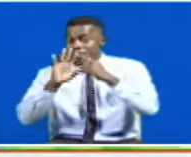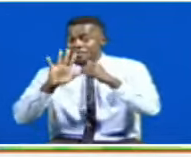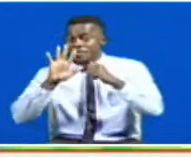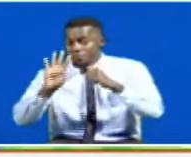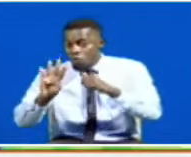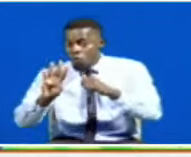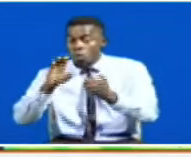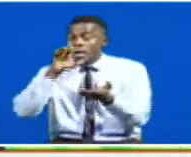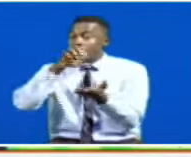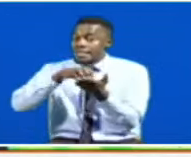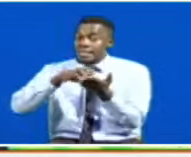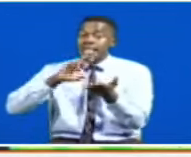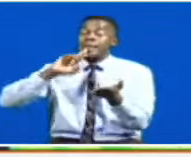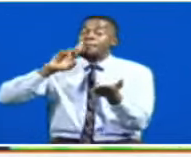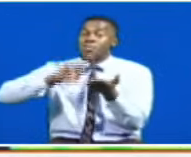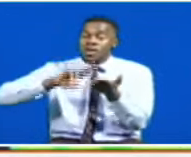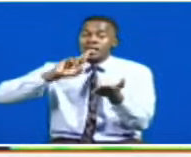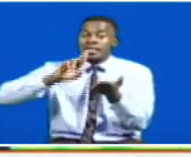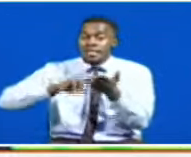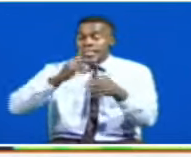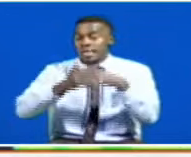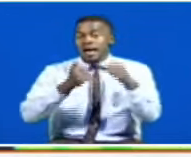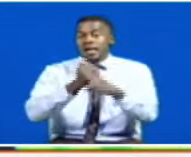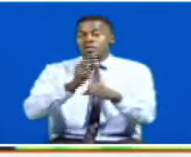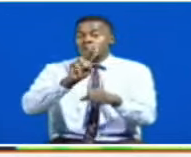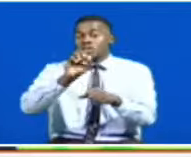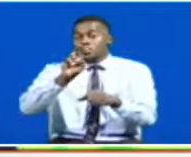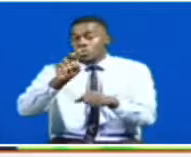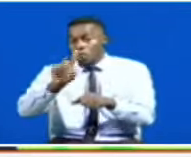77,854 cases reported in